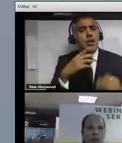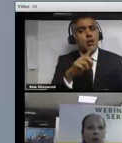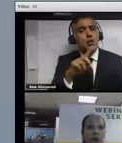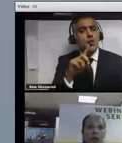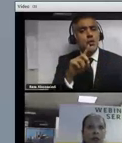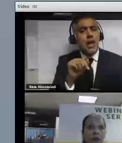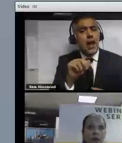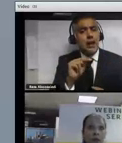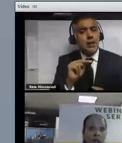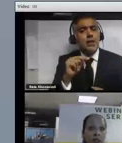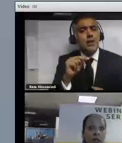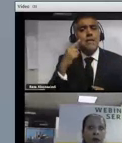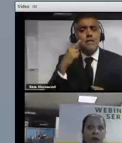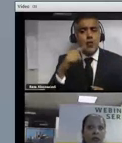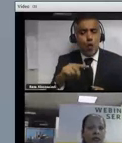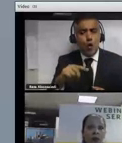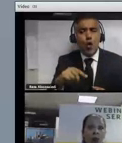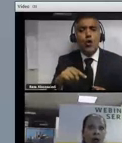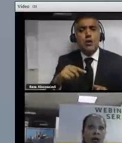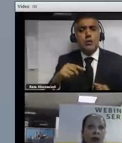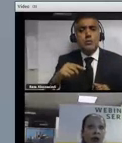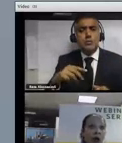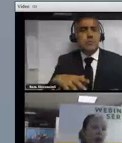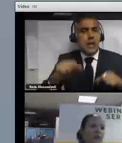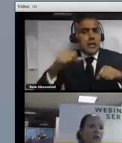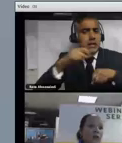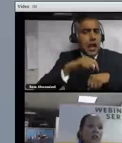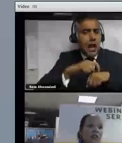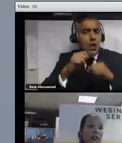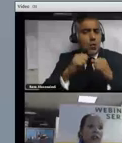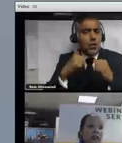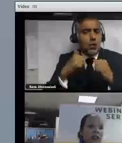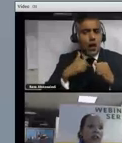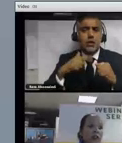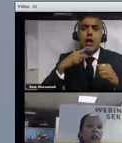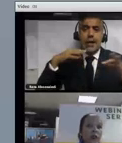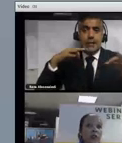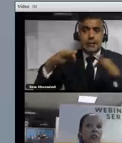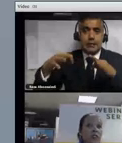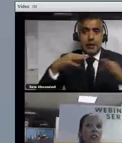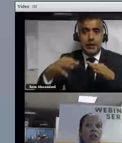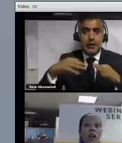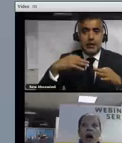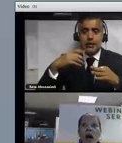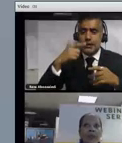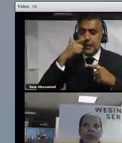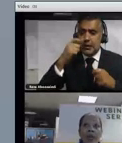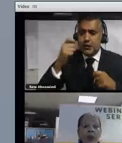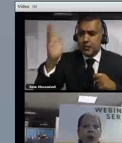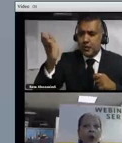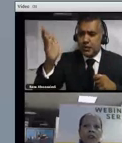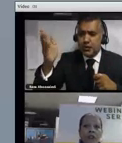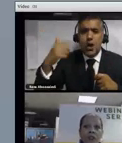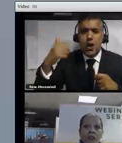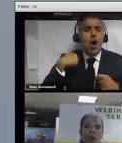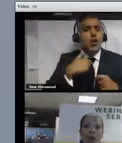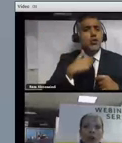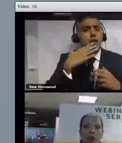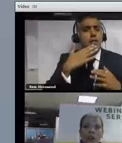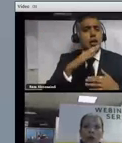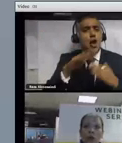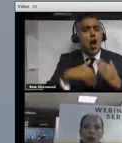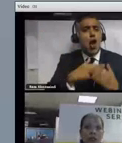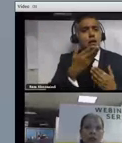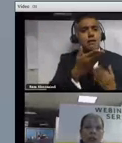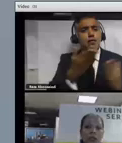particularly for spending the time with us and walking us through this very, very interesting presentation, and then thanking all of